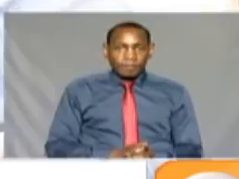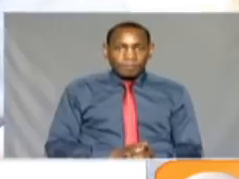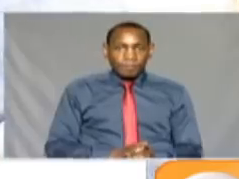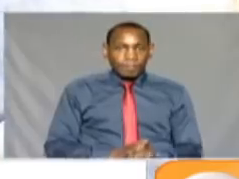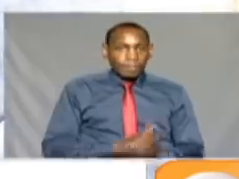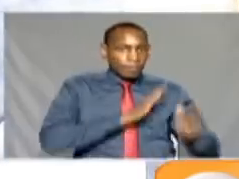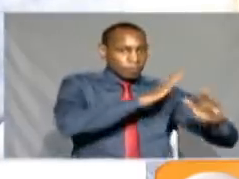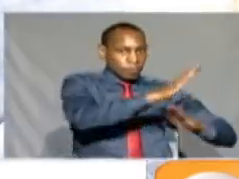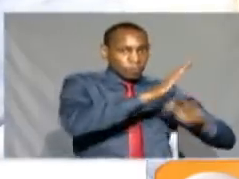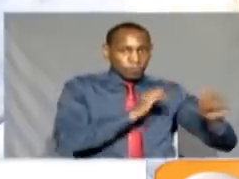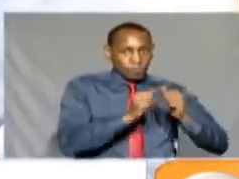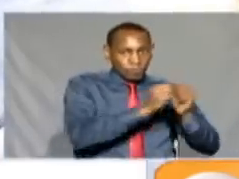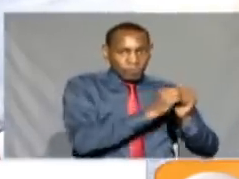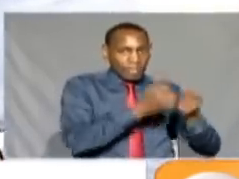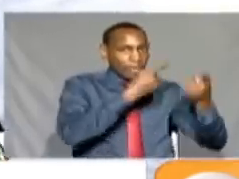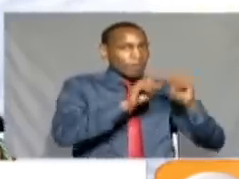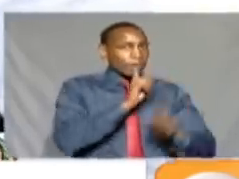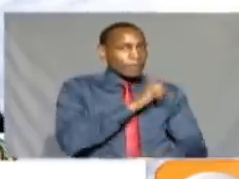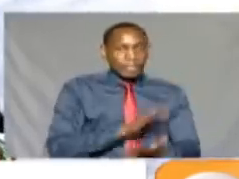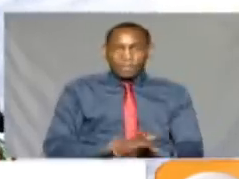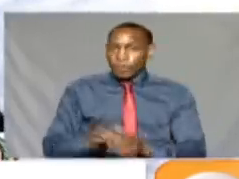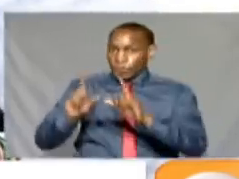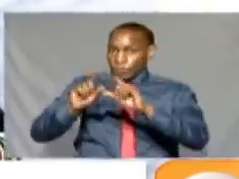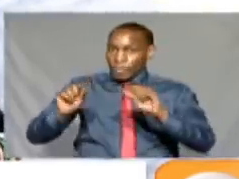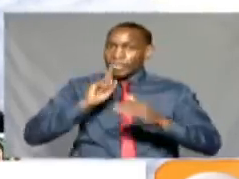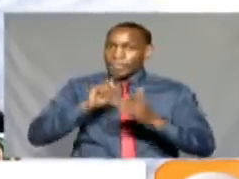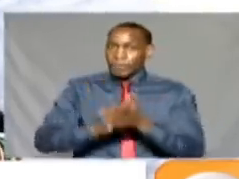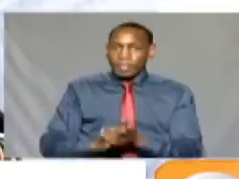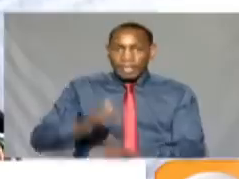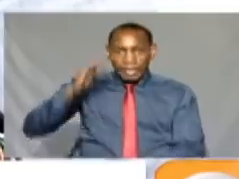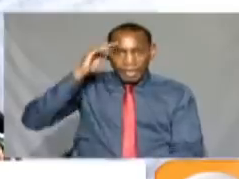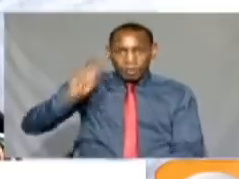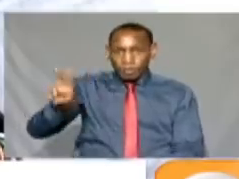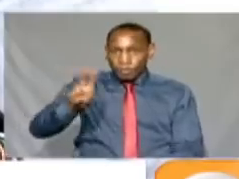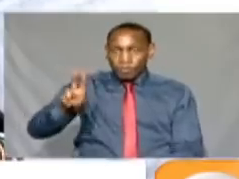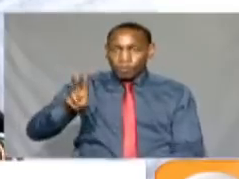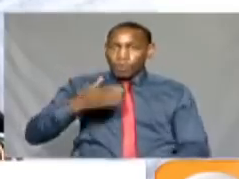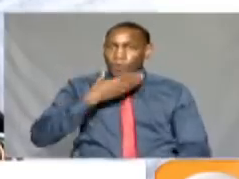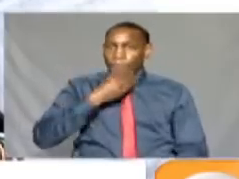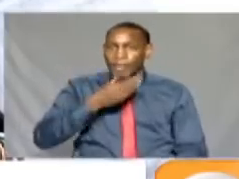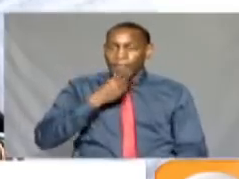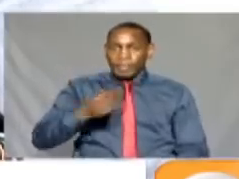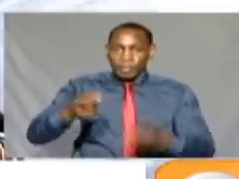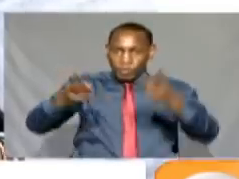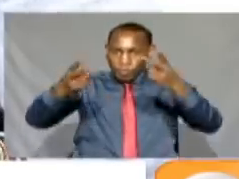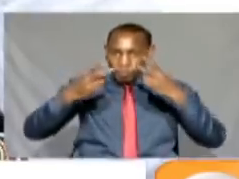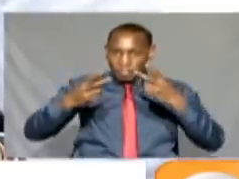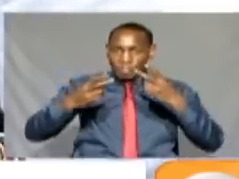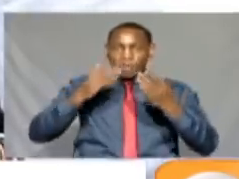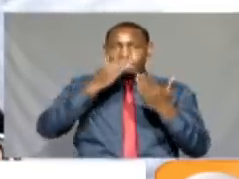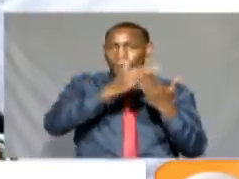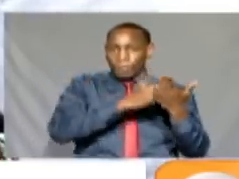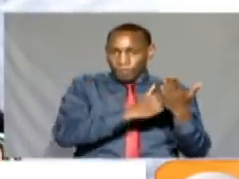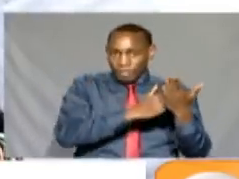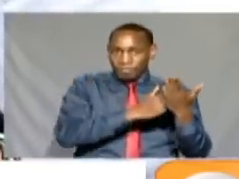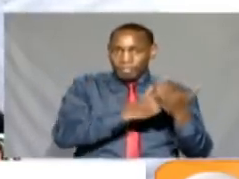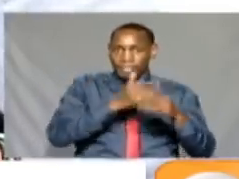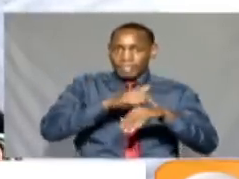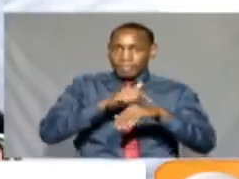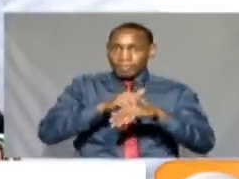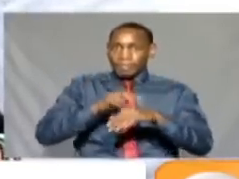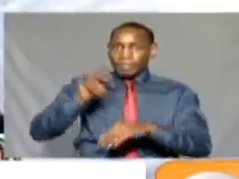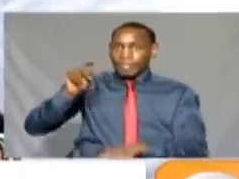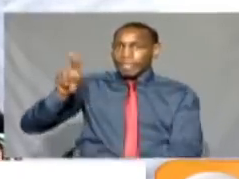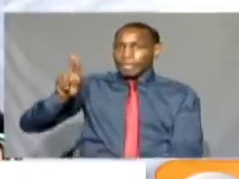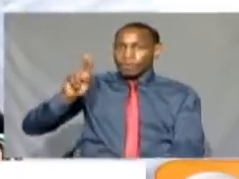taekwondo. Is what he says. Jeff. Please say hi to those two guys. I watched them make Redykyulass from scratch during Kenyatta